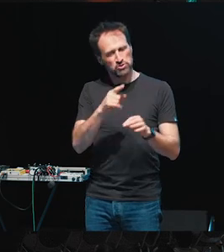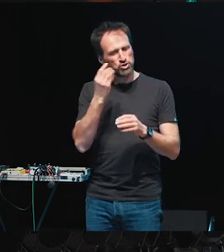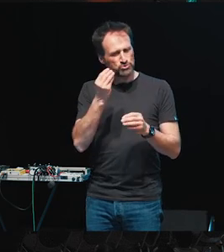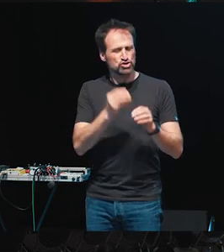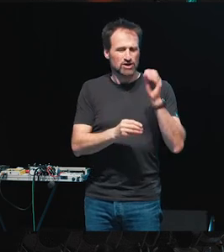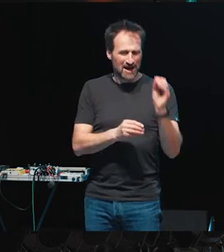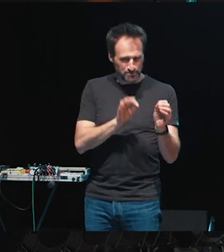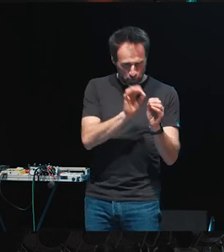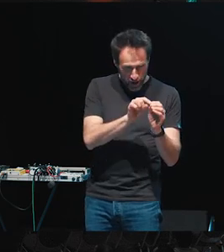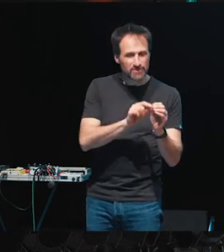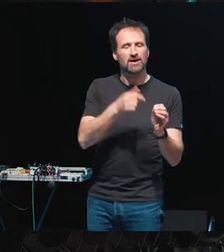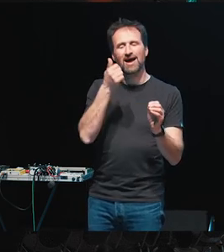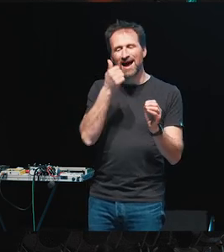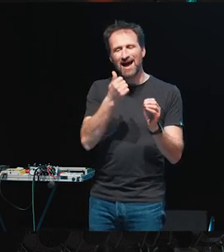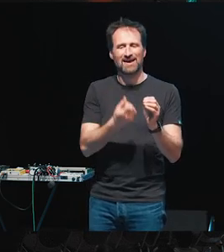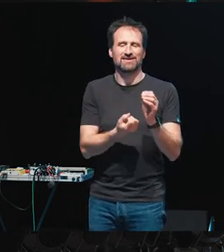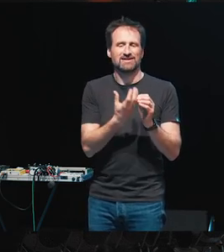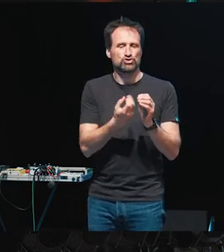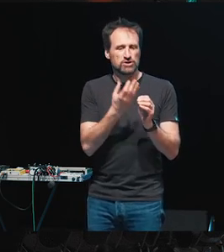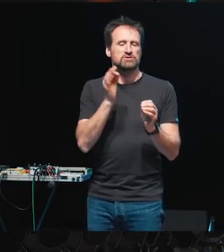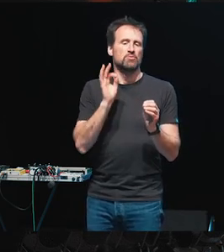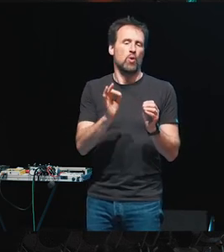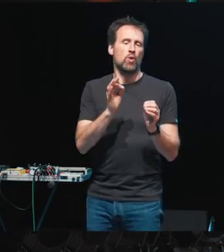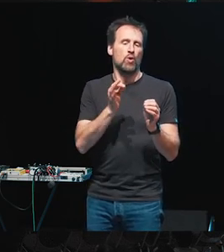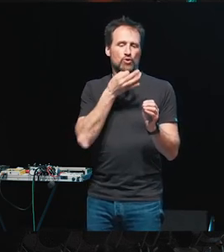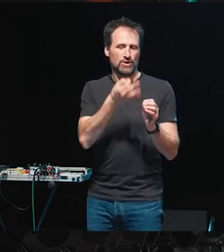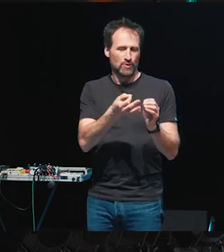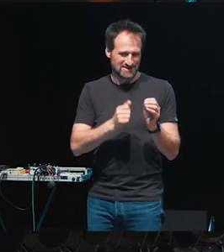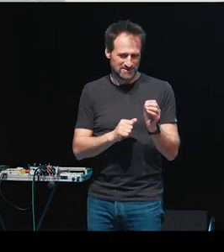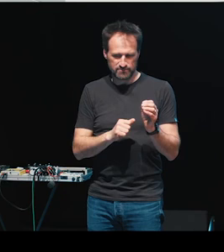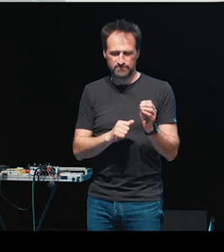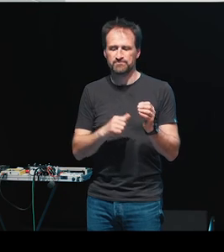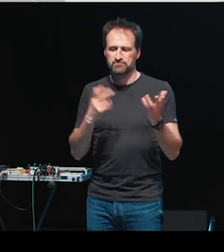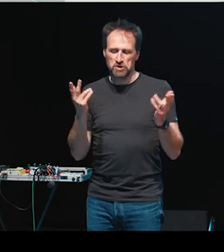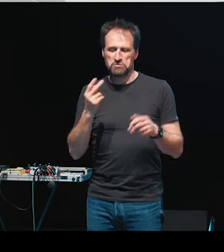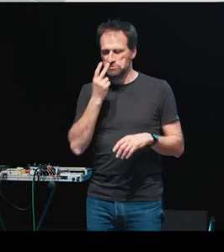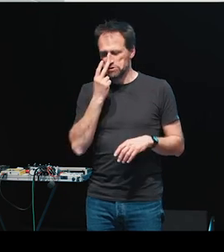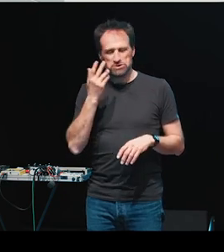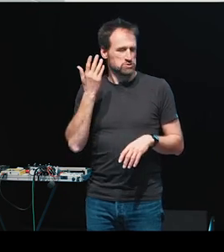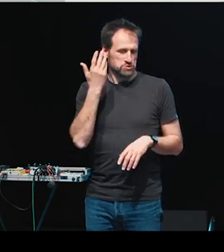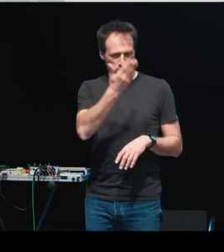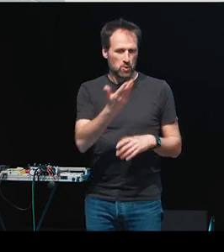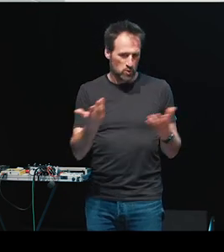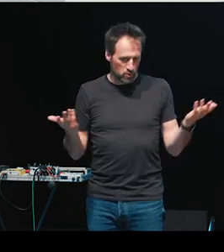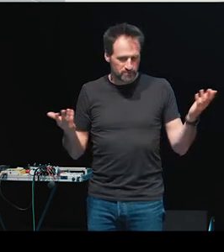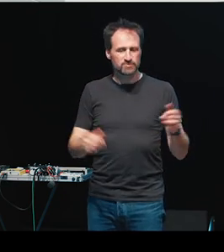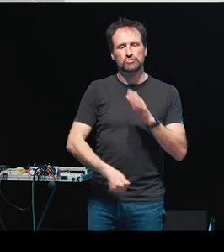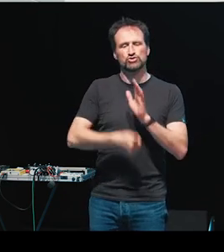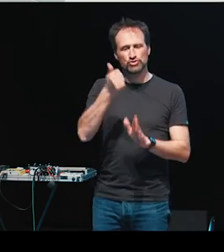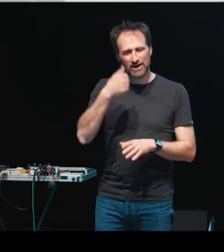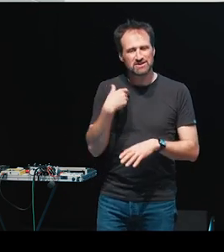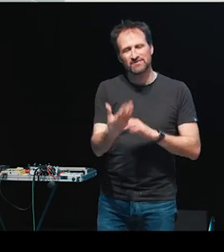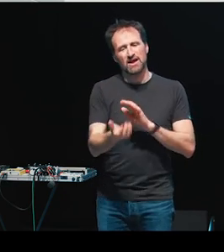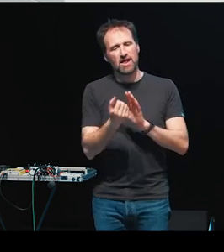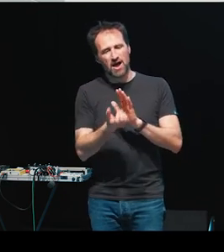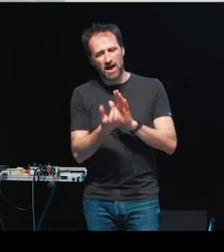one resource per request. And so that would look like something like this. So first we're going to load all the